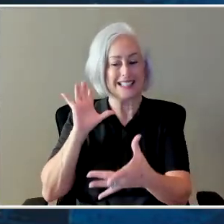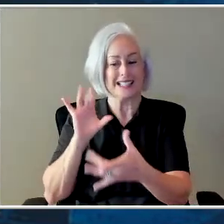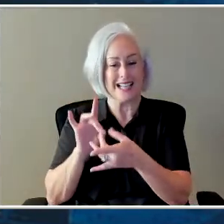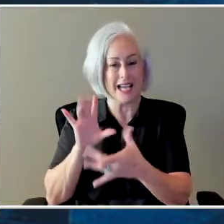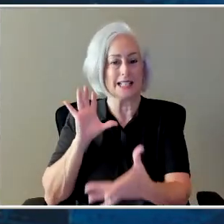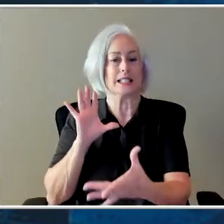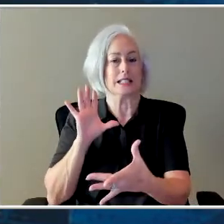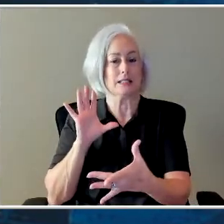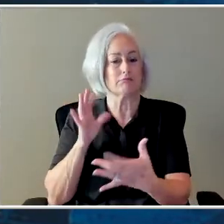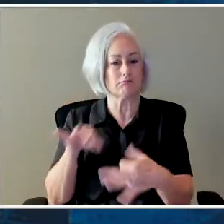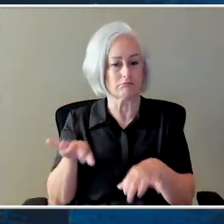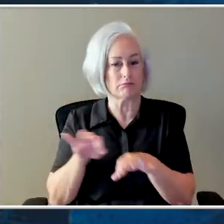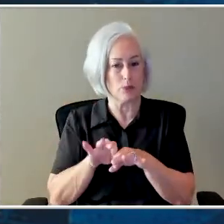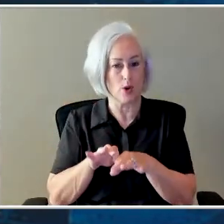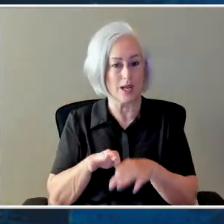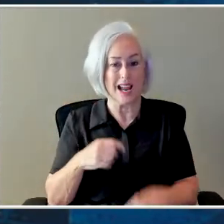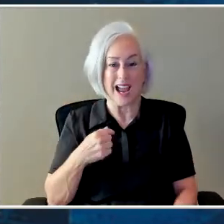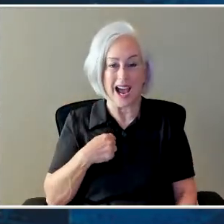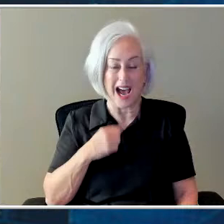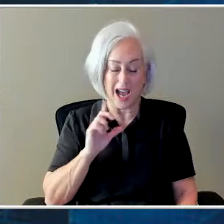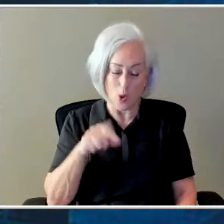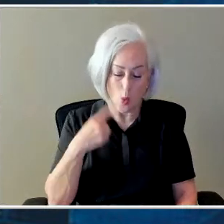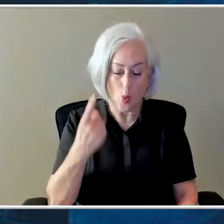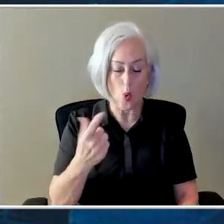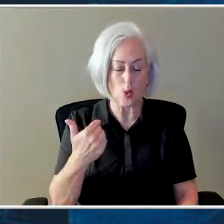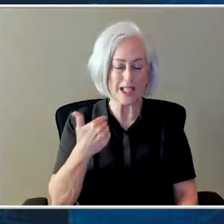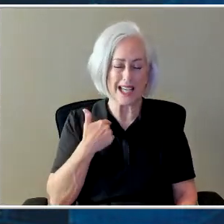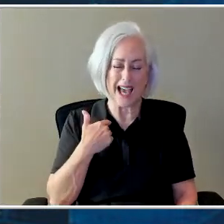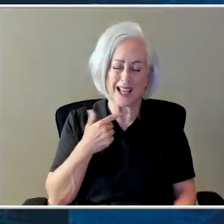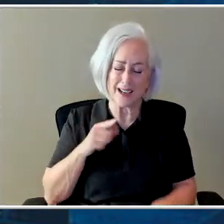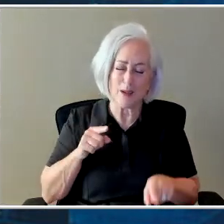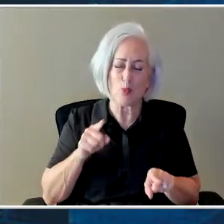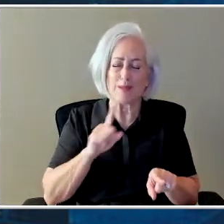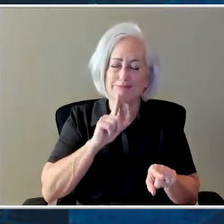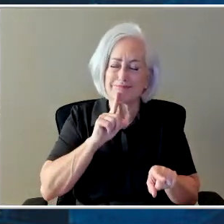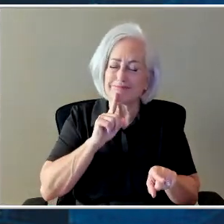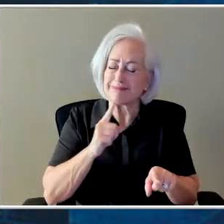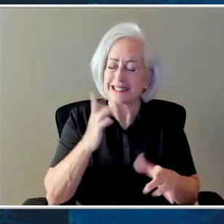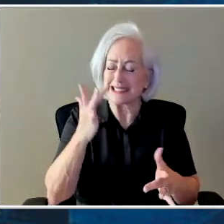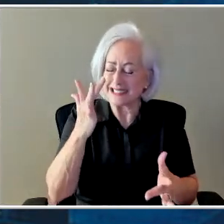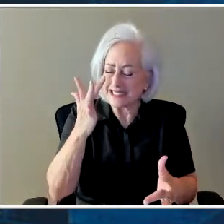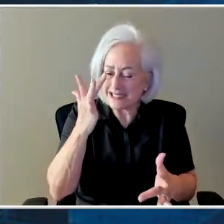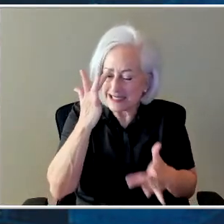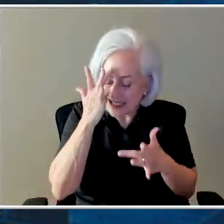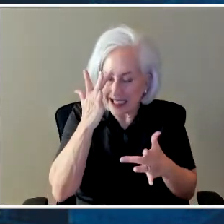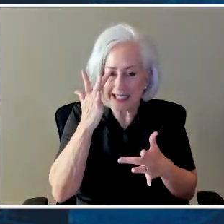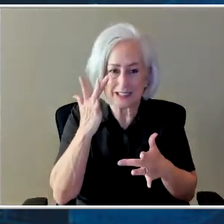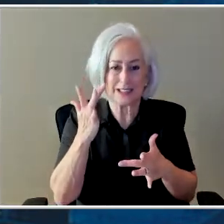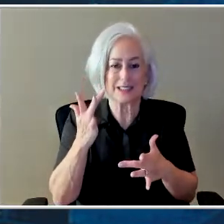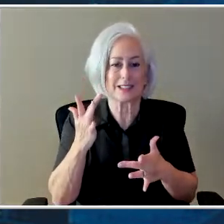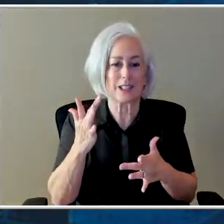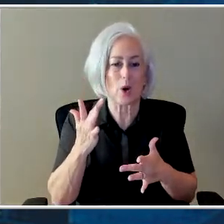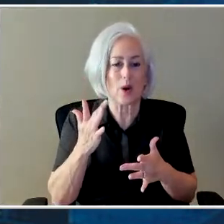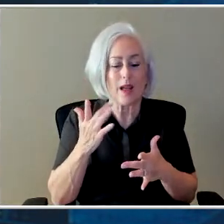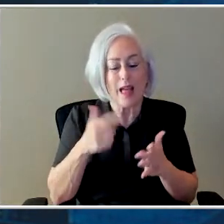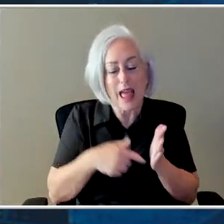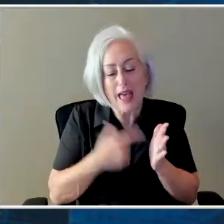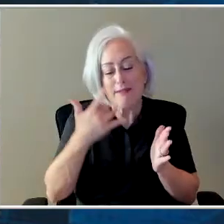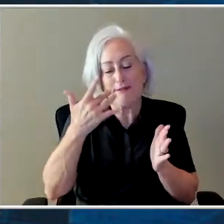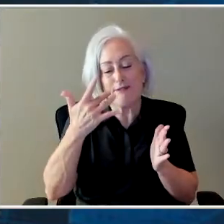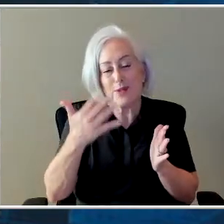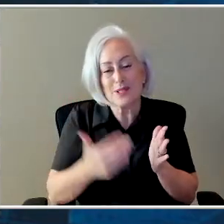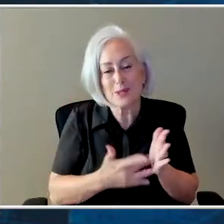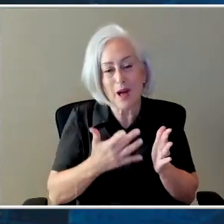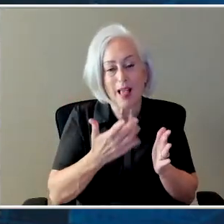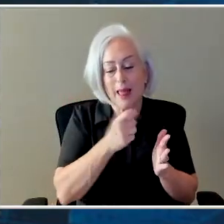he was like super sick, super early in his mission. So it was just kind of hard for me to see, other than when I'd peek in and see how things are going, or check on you, or help